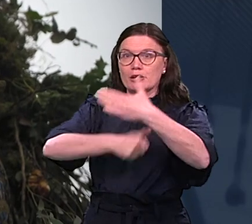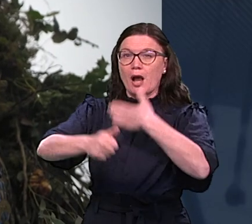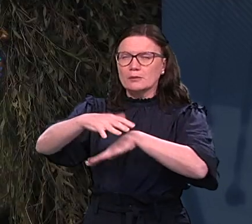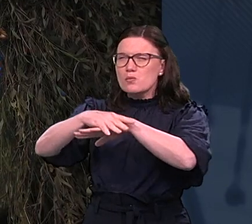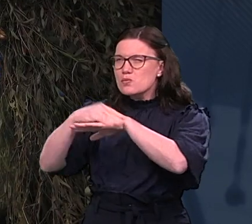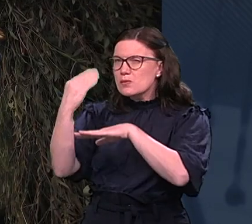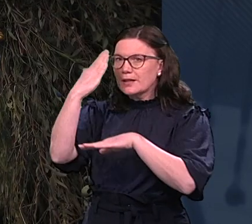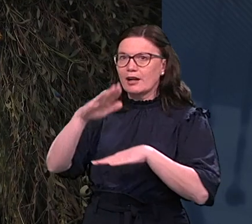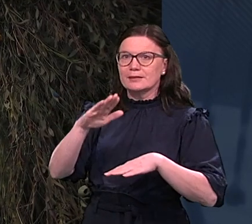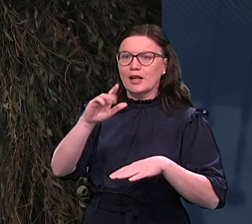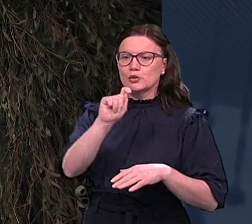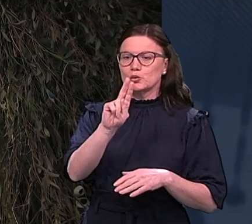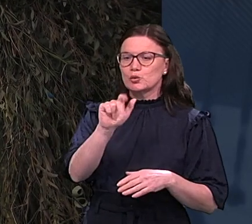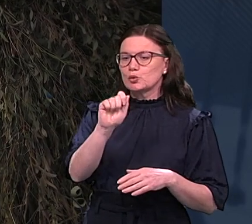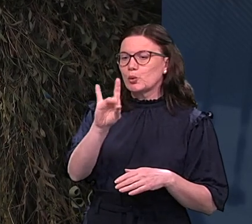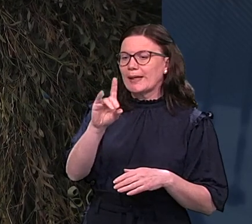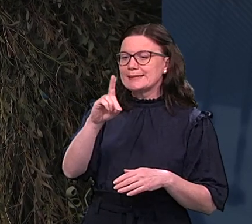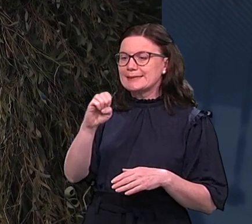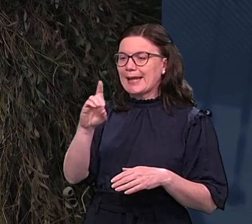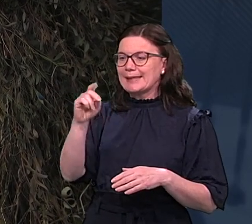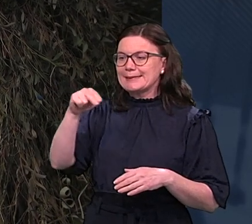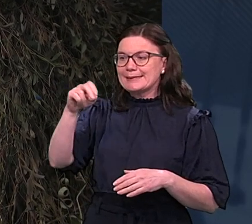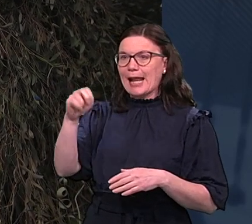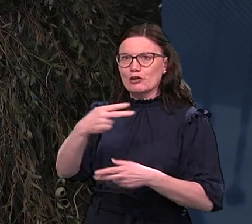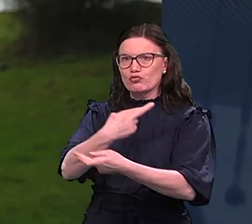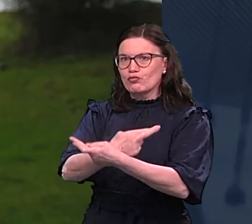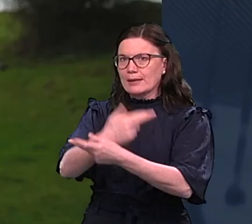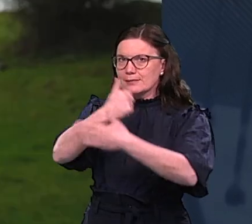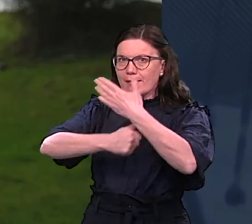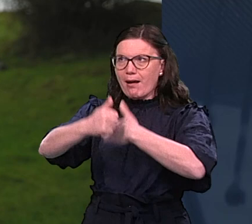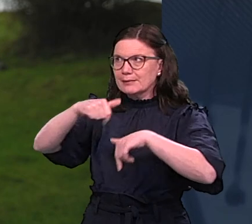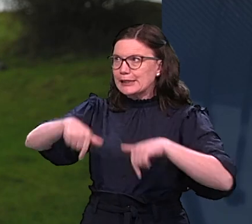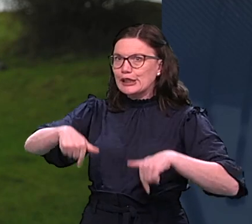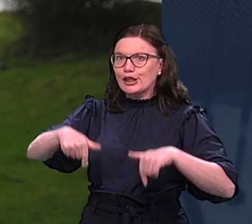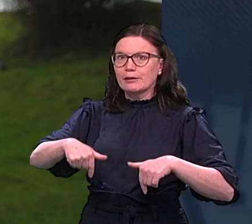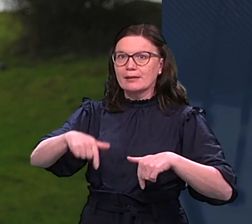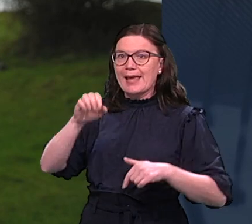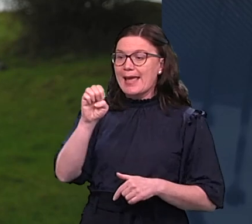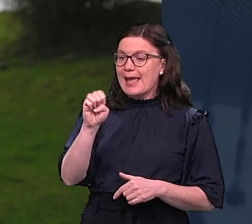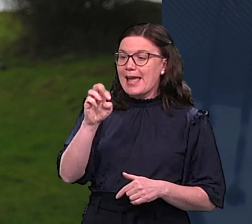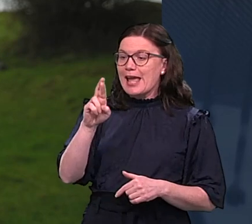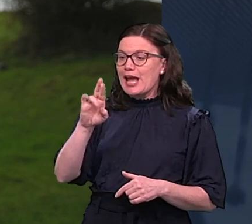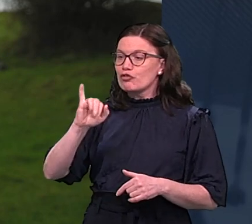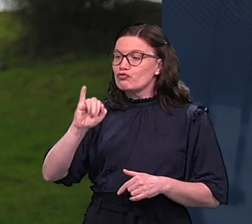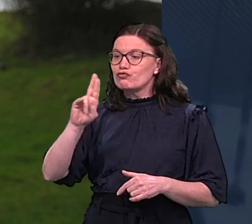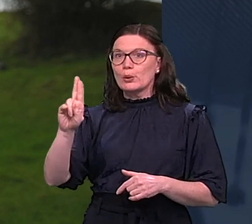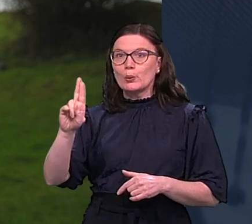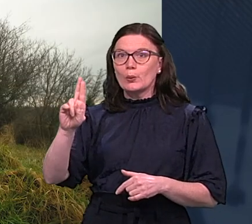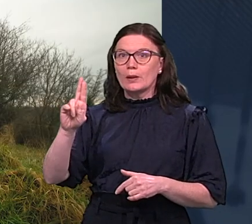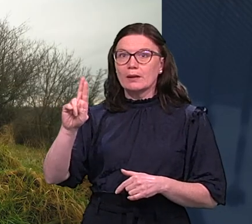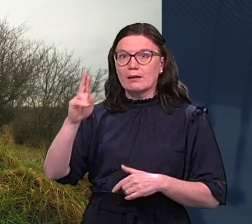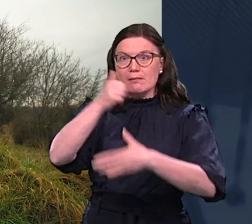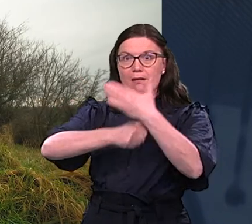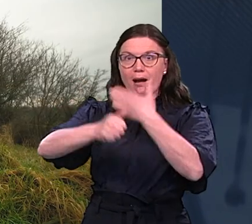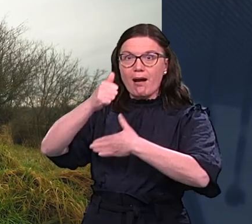Tuatha Dé Danann, rest. Eru, Mother Earth, rests here, from whom Ireland gets its name, Era.